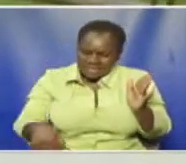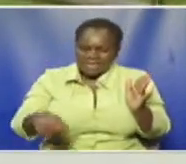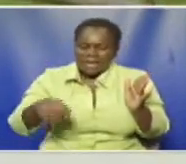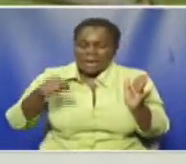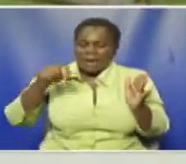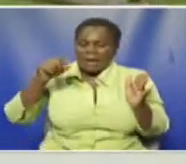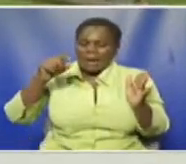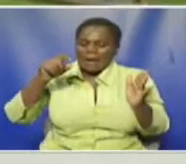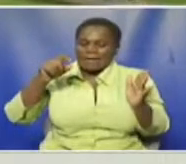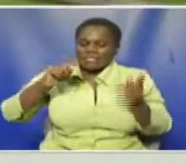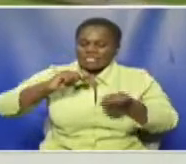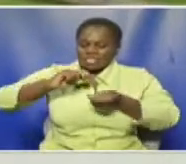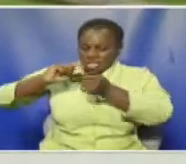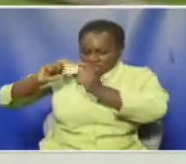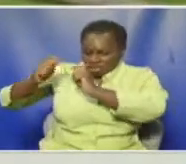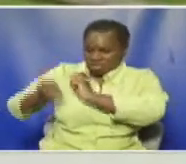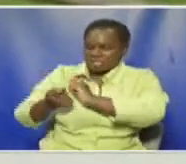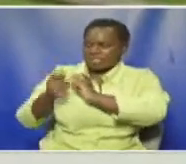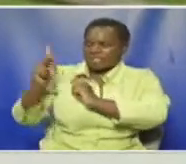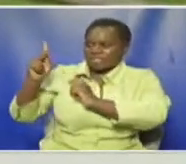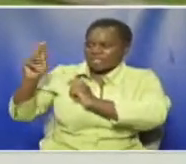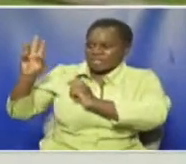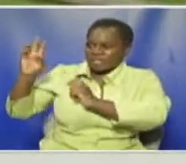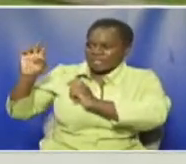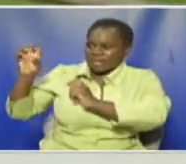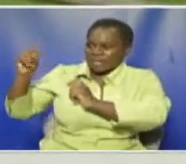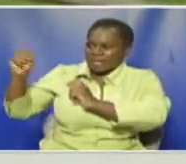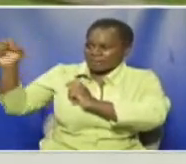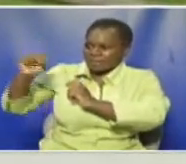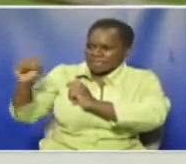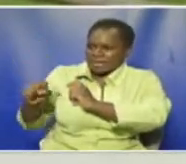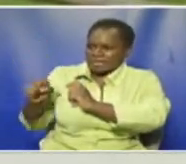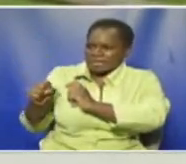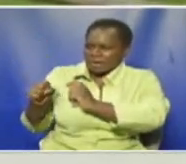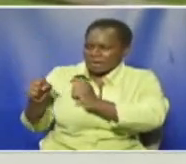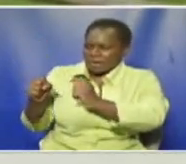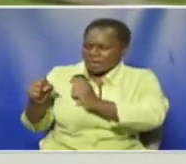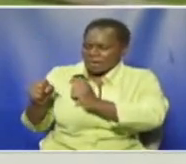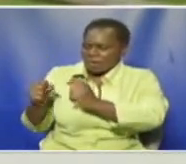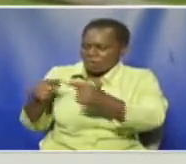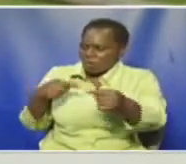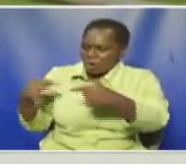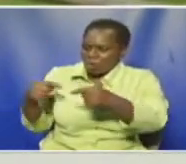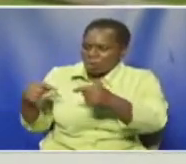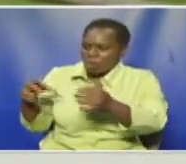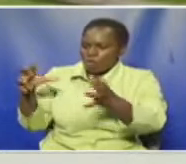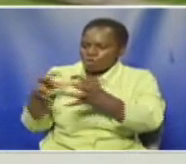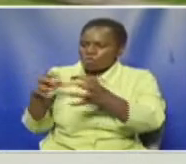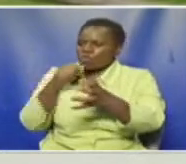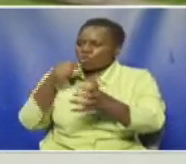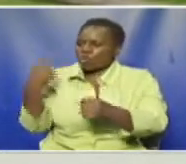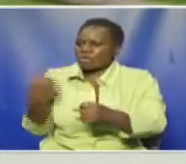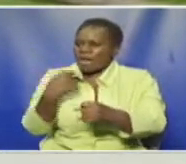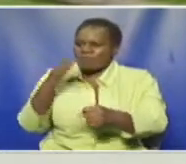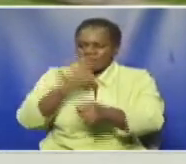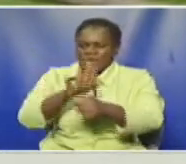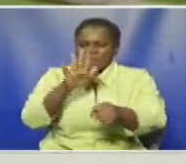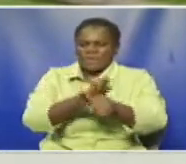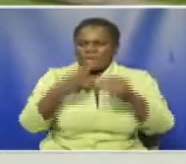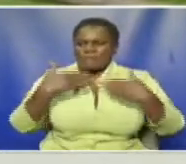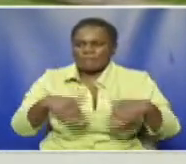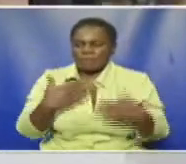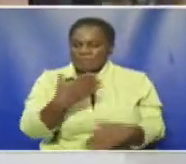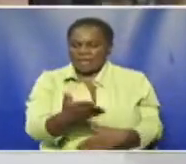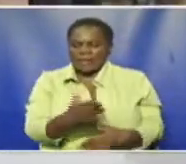have to re-engineer KEMSA into a tight fighting unit rather than, just have masses and masses